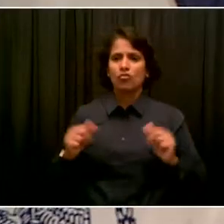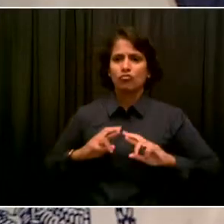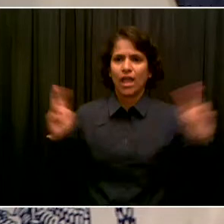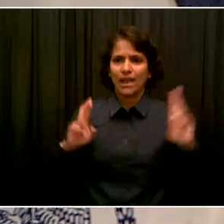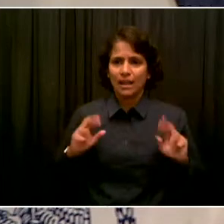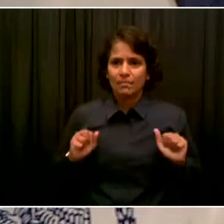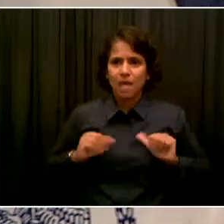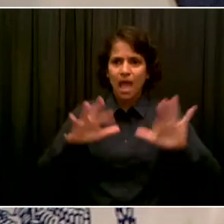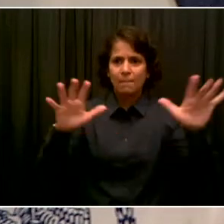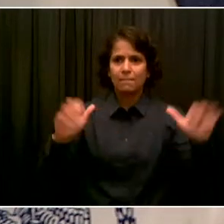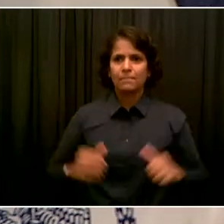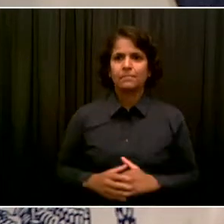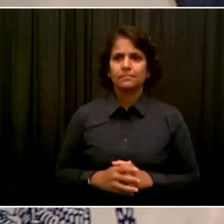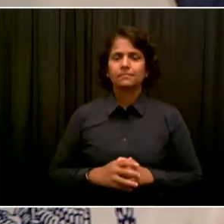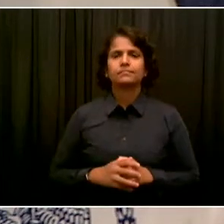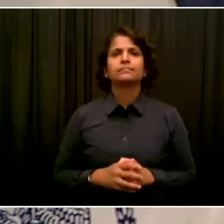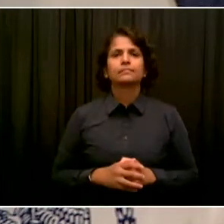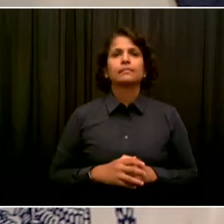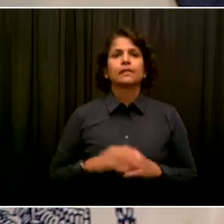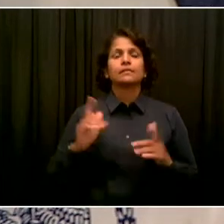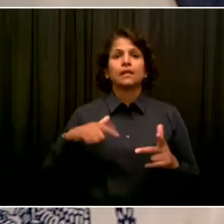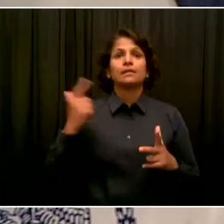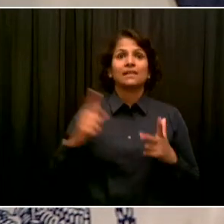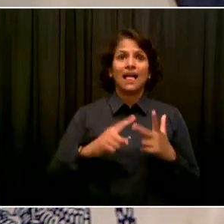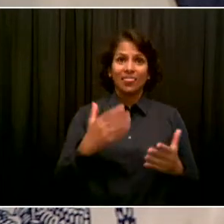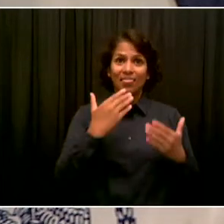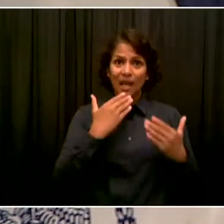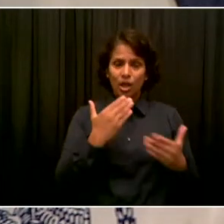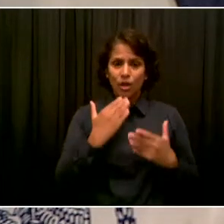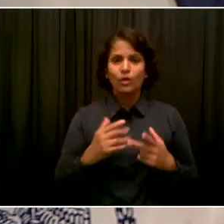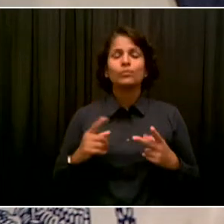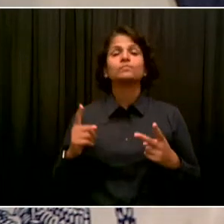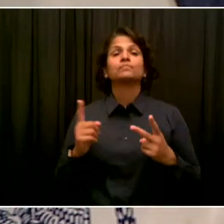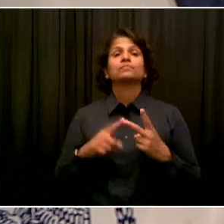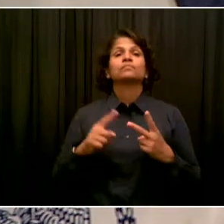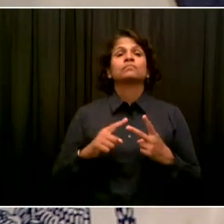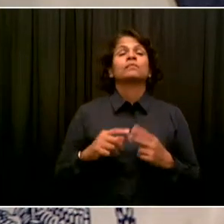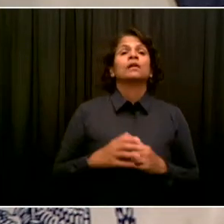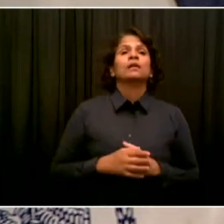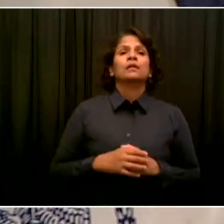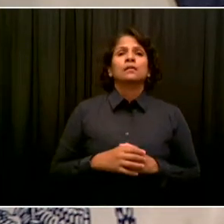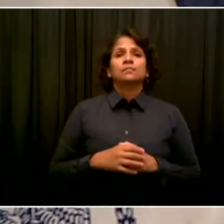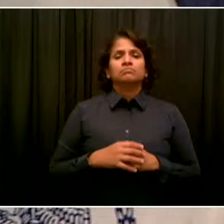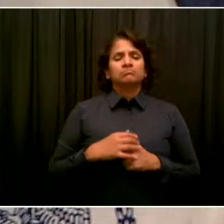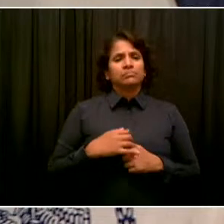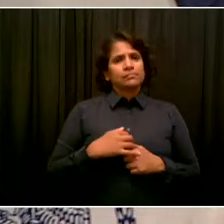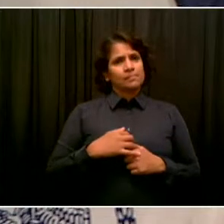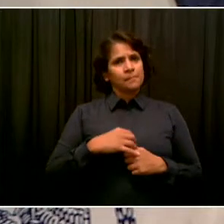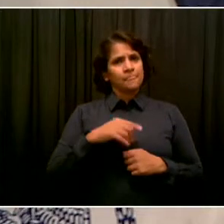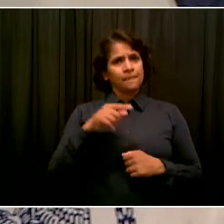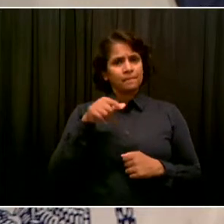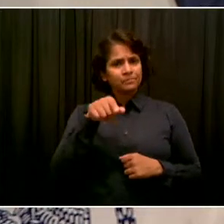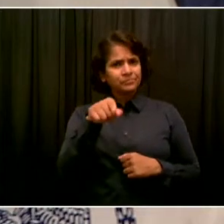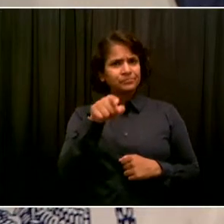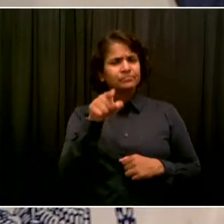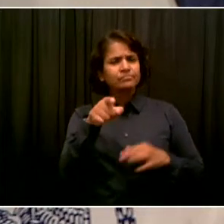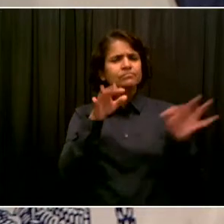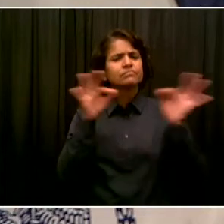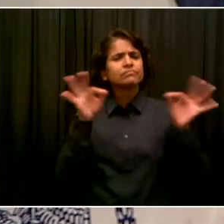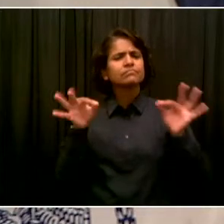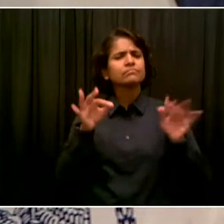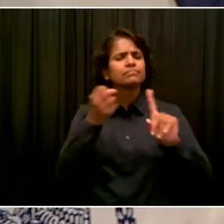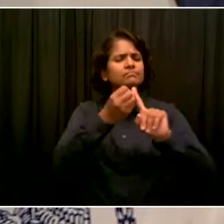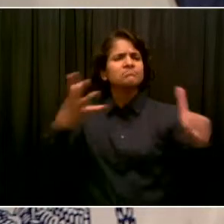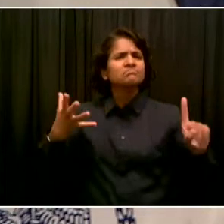Okay, thank you. Also, what more can you or Dr. Choksi or Dr. Katz tell us about the COVID cluster stemming from the Electric